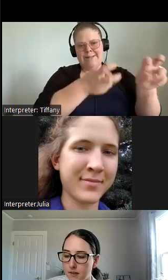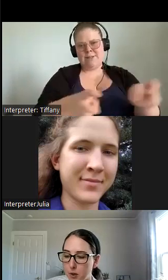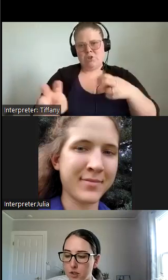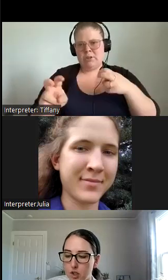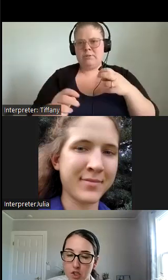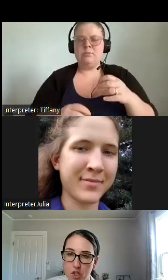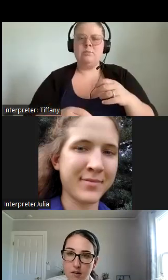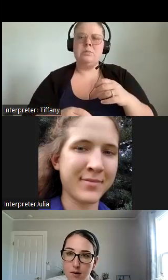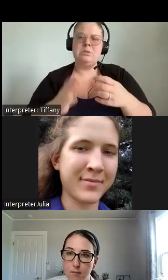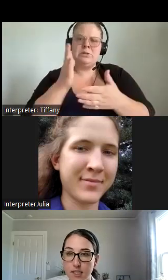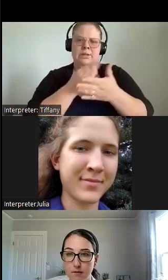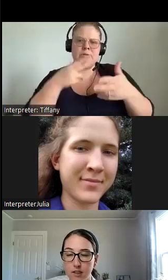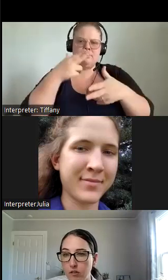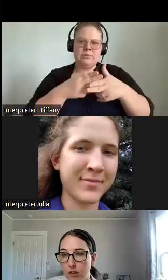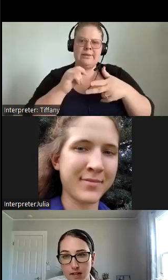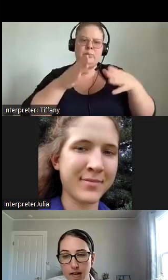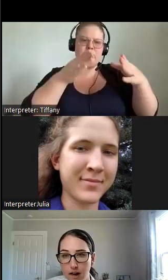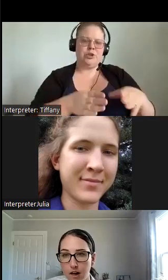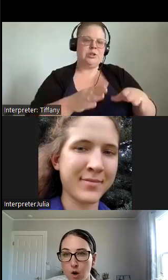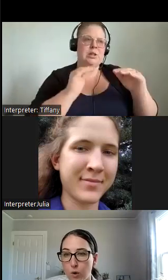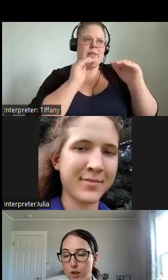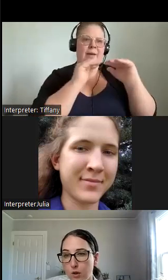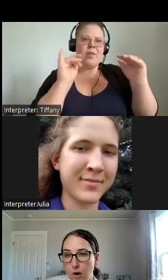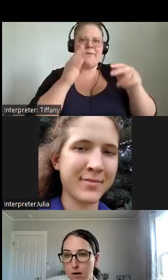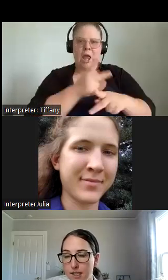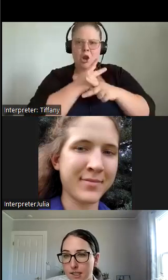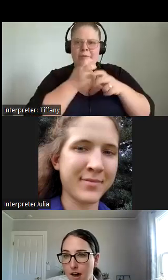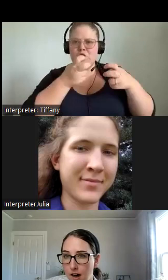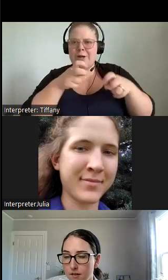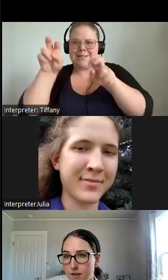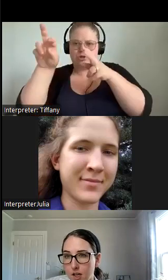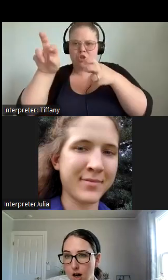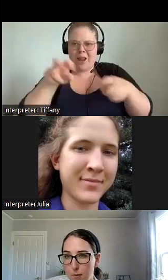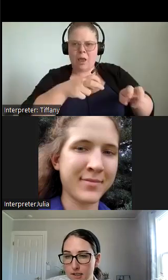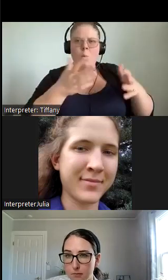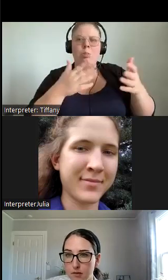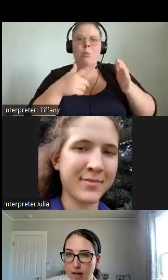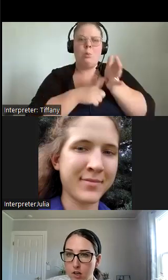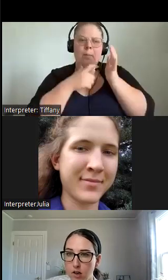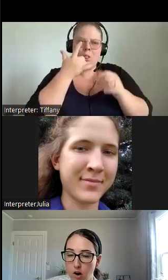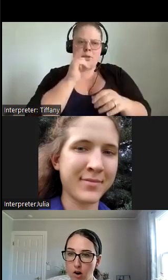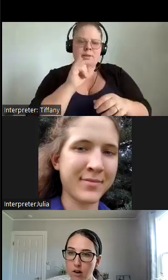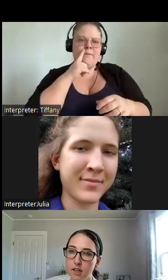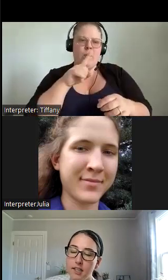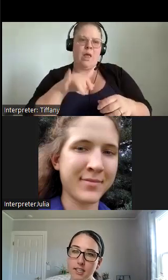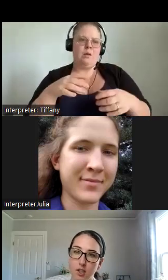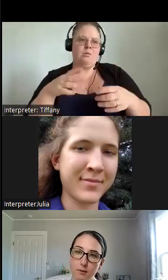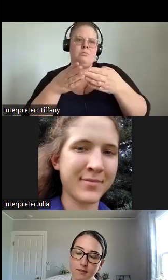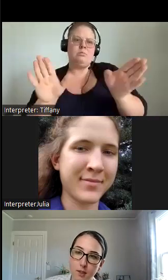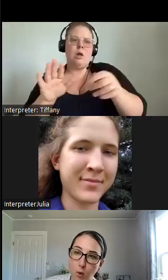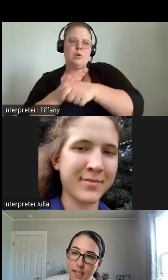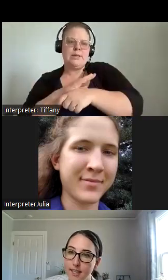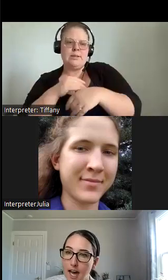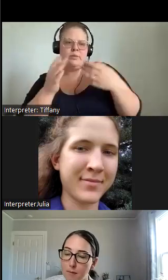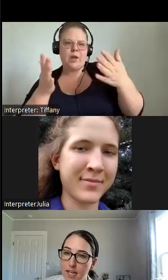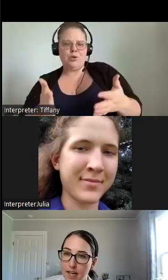if an individual is transitioning from a different level of care, what the requirements of the comprehensive provider are in terms